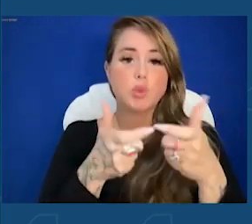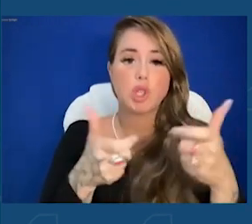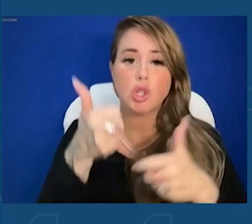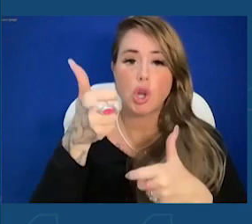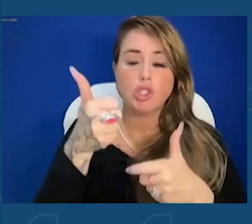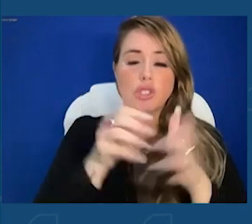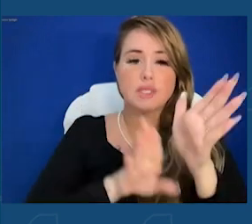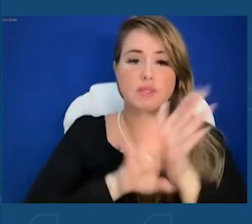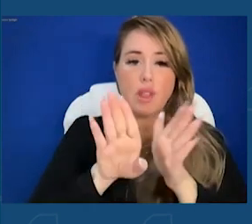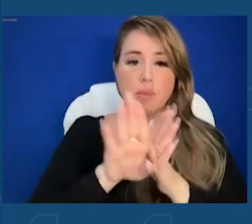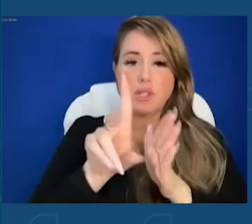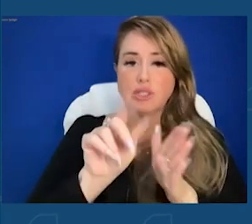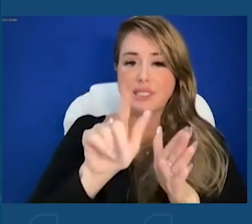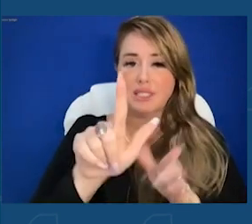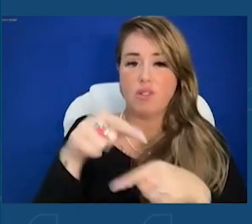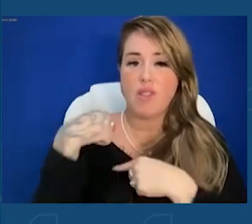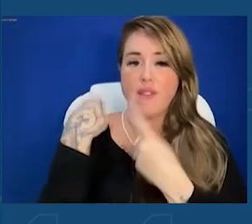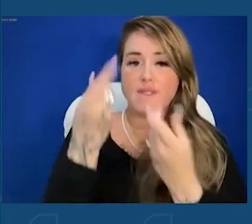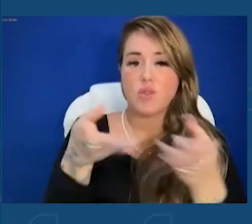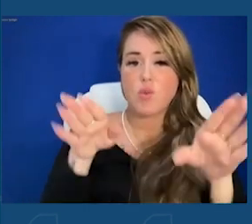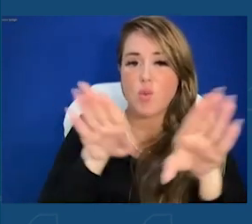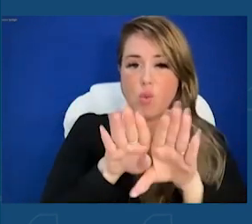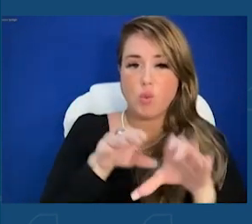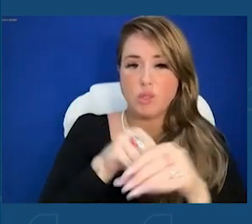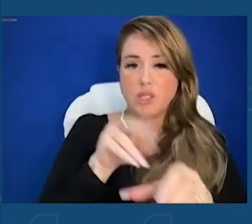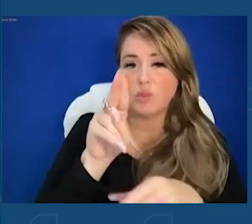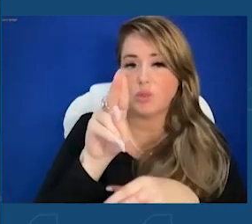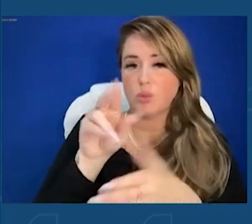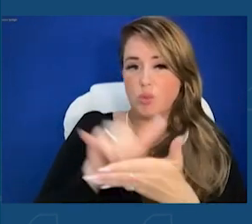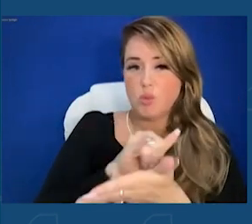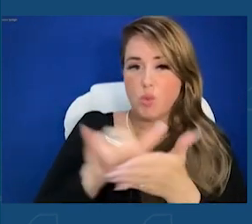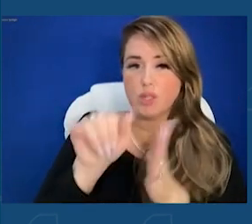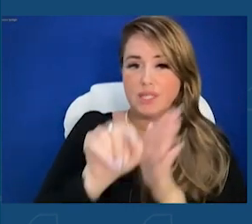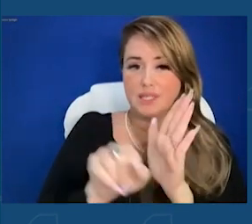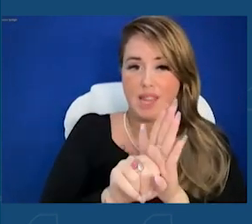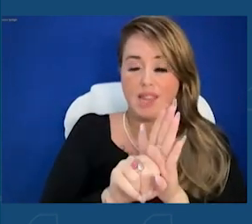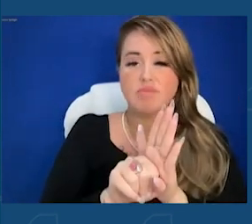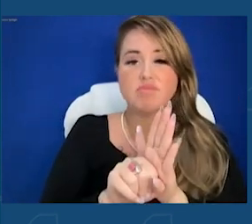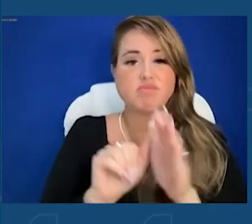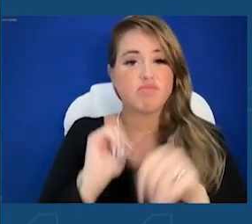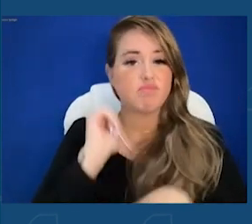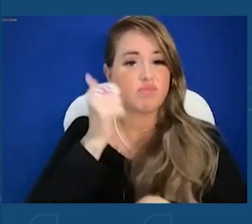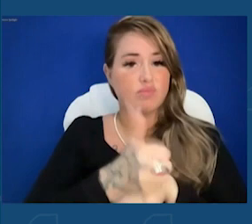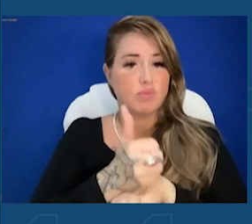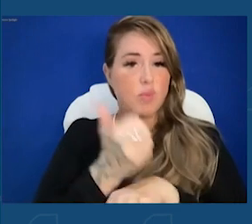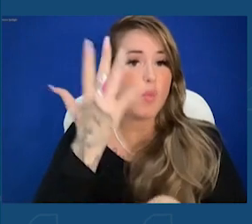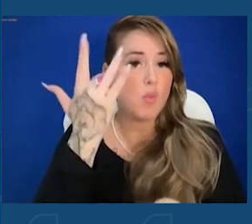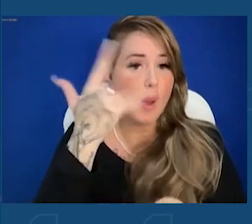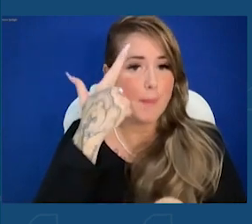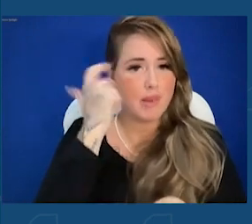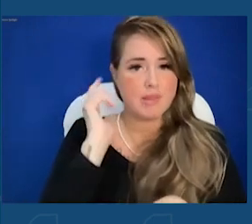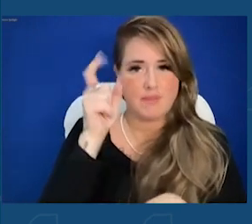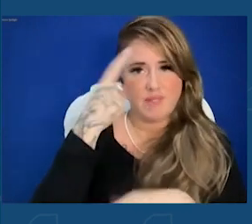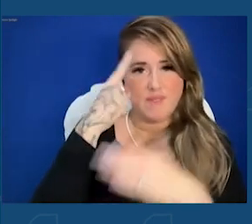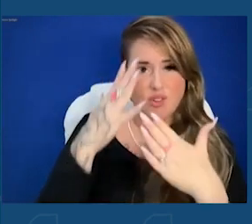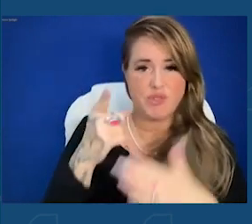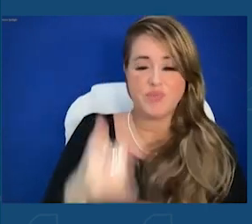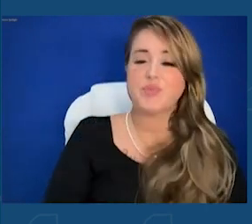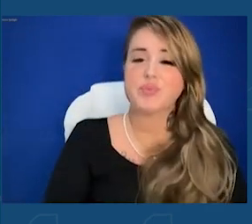developmental deal ever closed in New York State was sealed because of our governor.